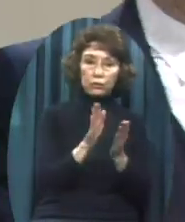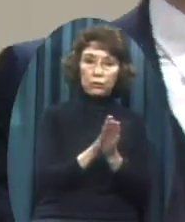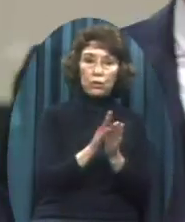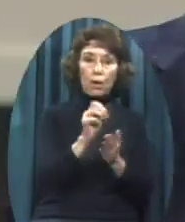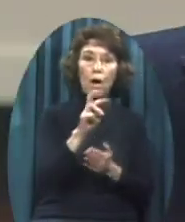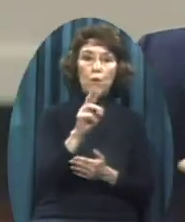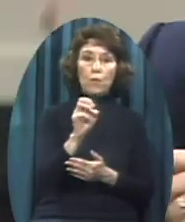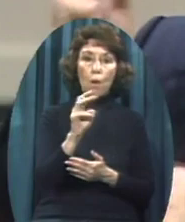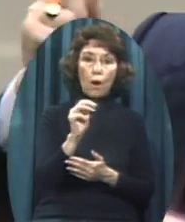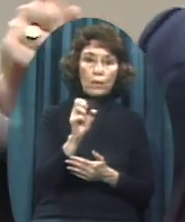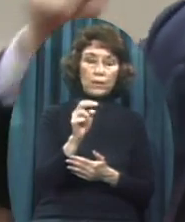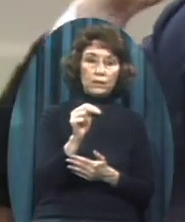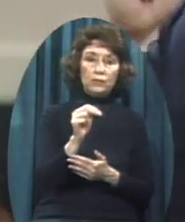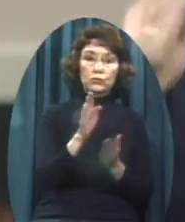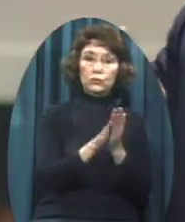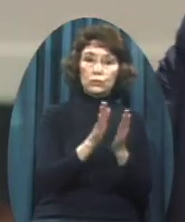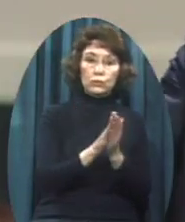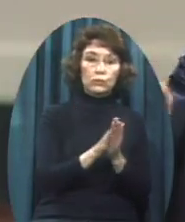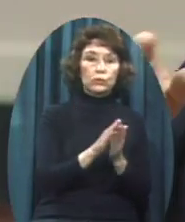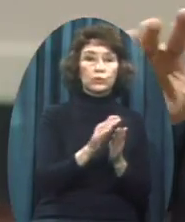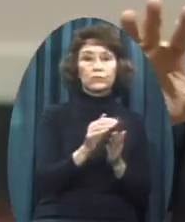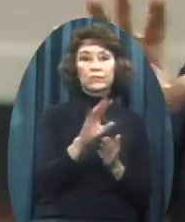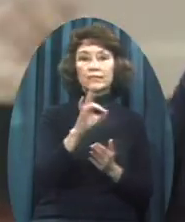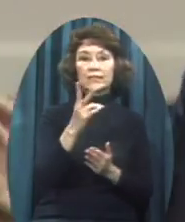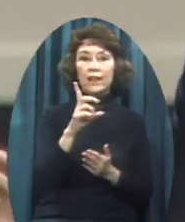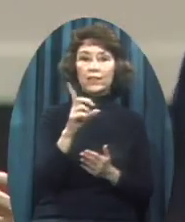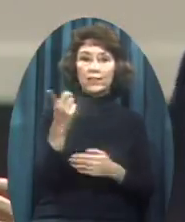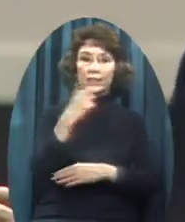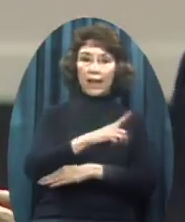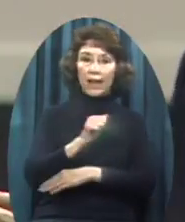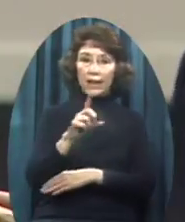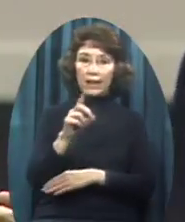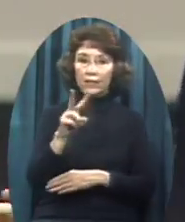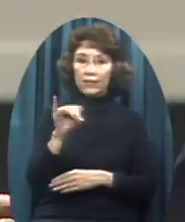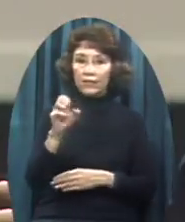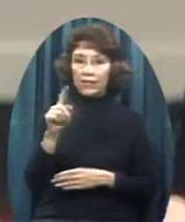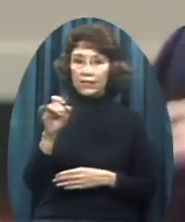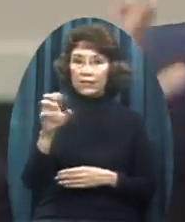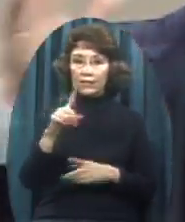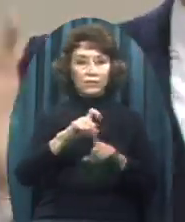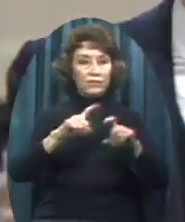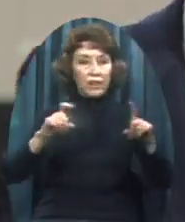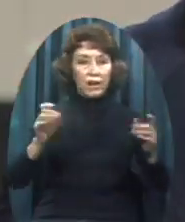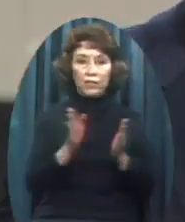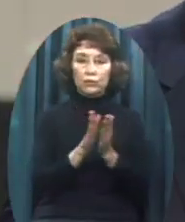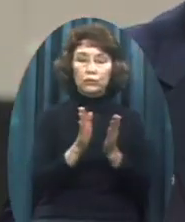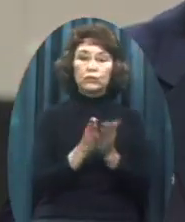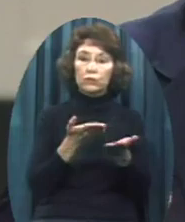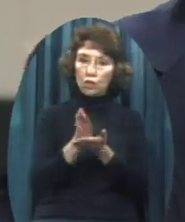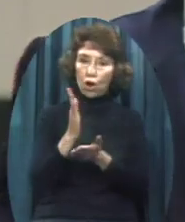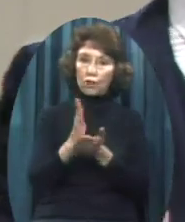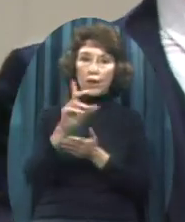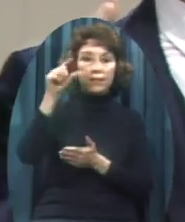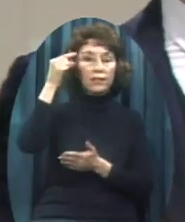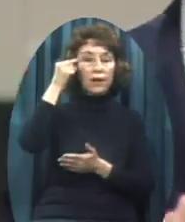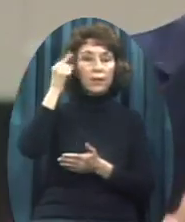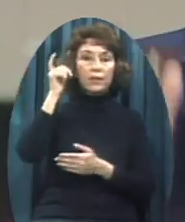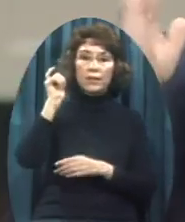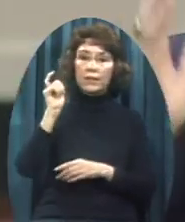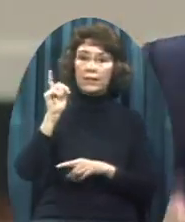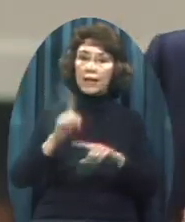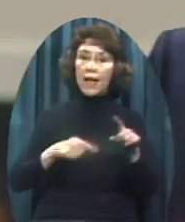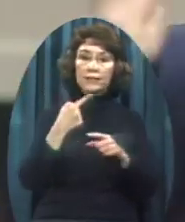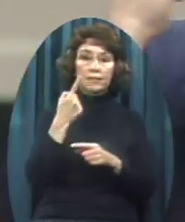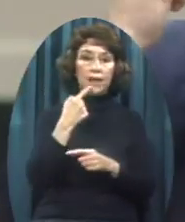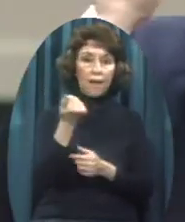And all the state can do is guarantee that it's healthy, that there's no fire hazard, that the atmosphere is clean, but the curriculum,